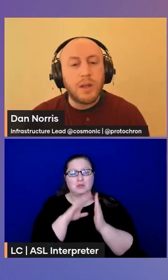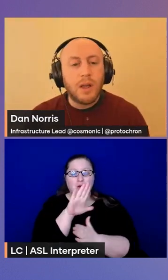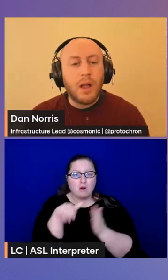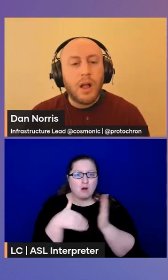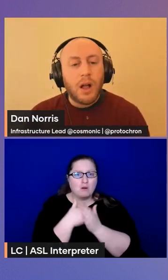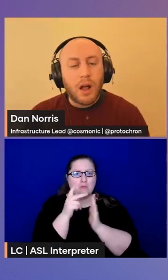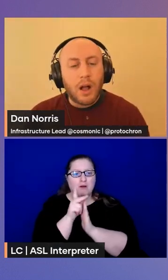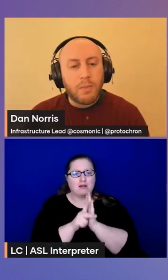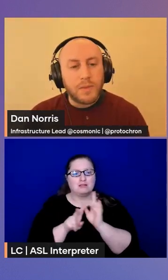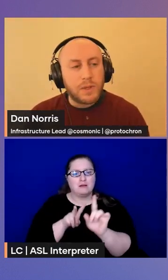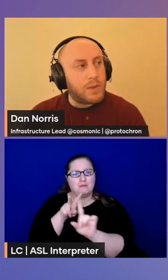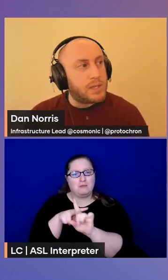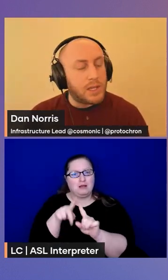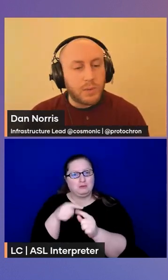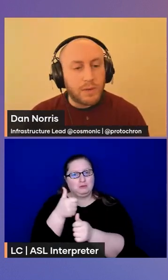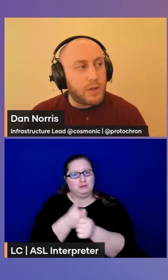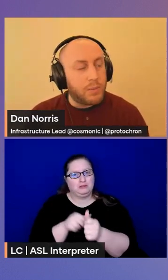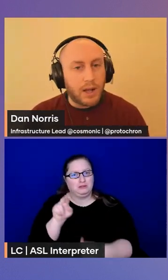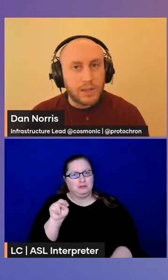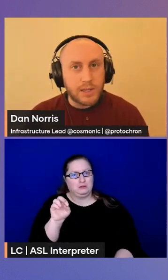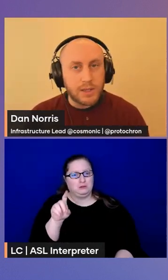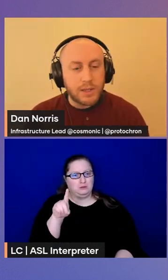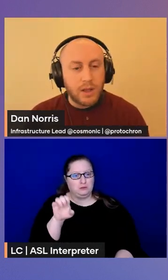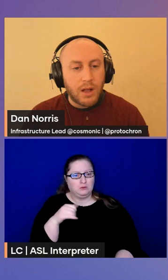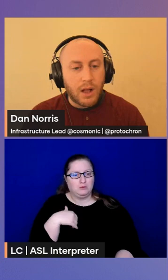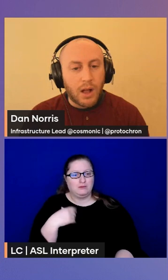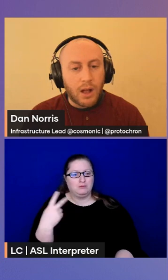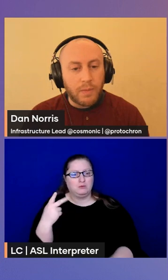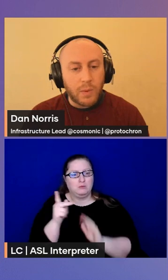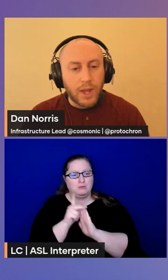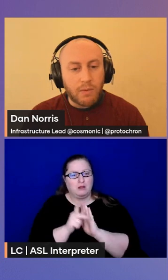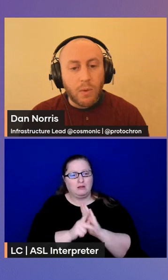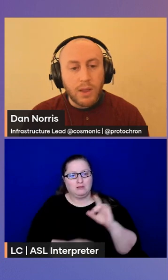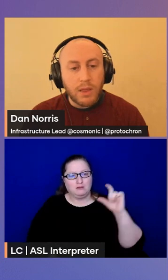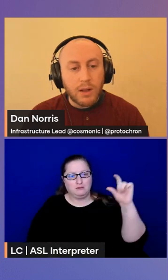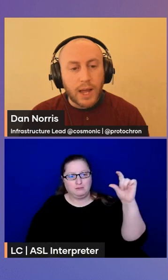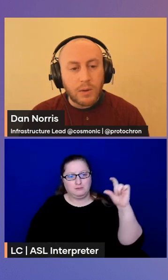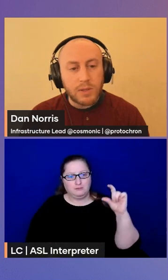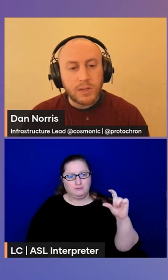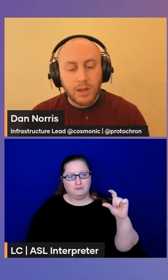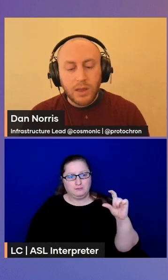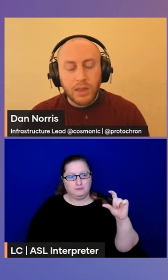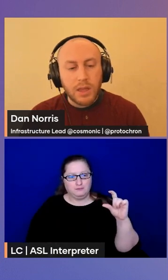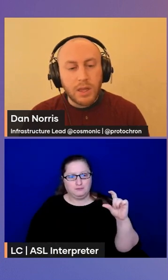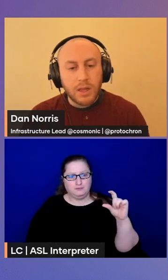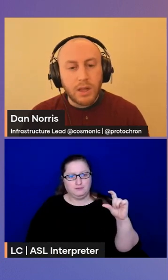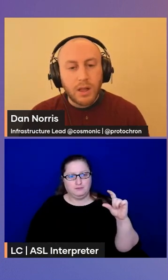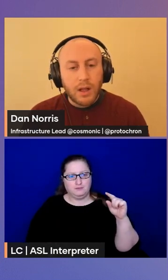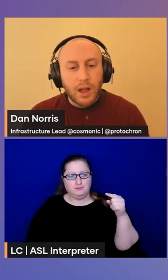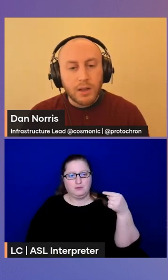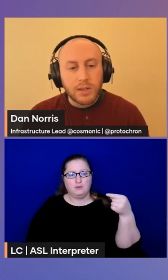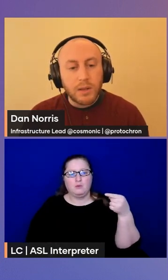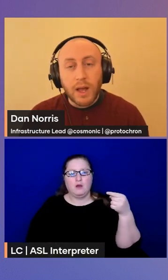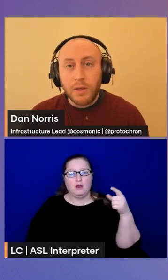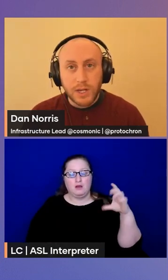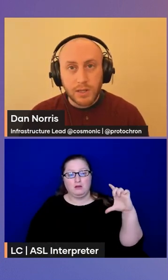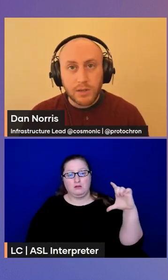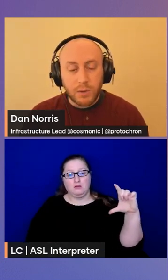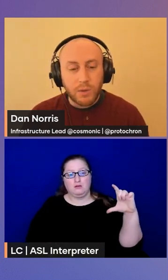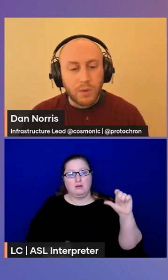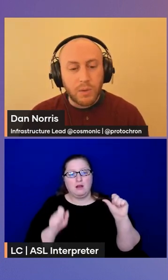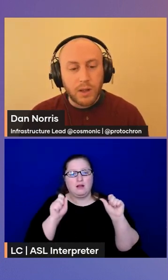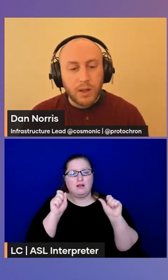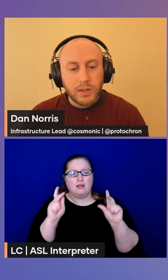node. So in this case, we have two policies. We have one that allows the Cilium health checks